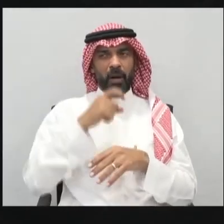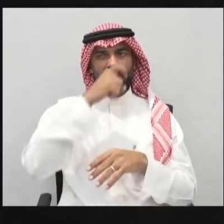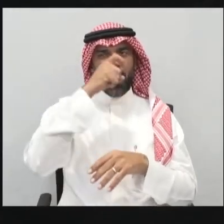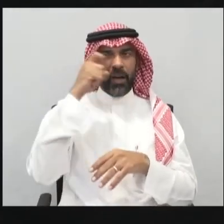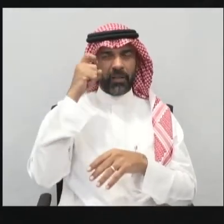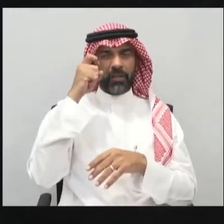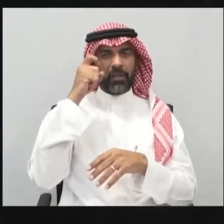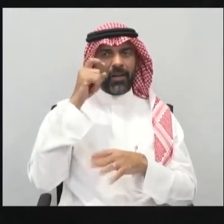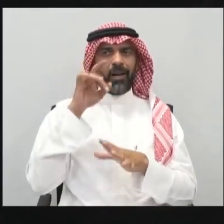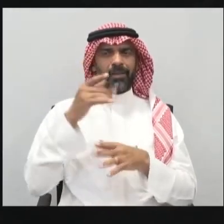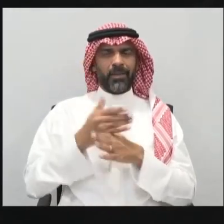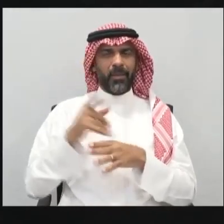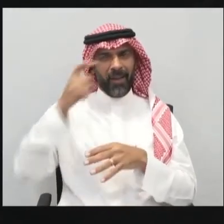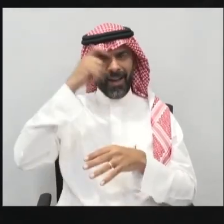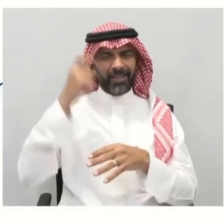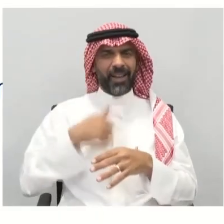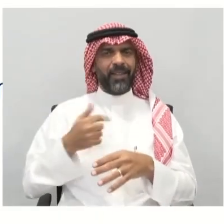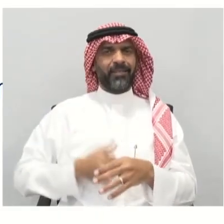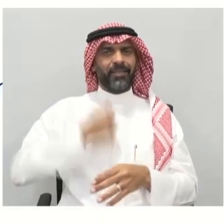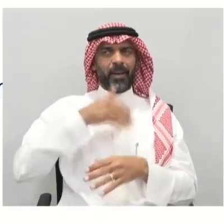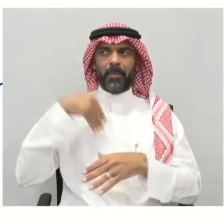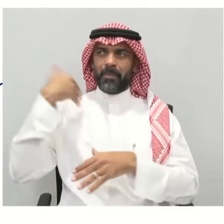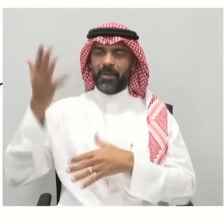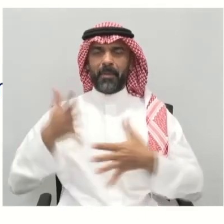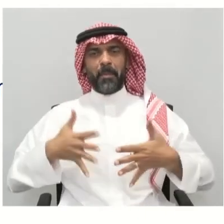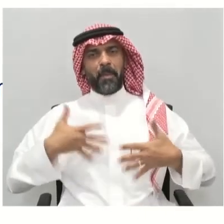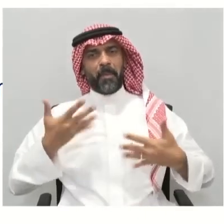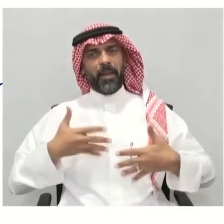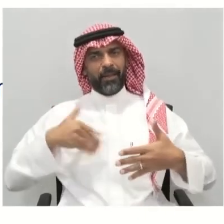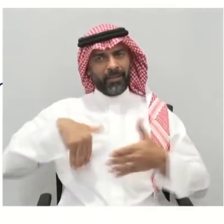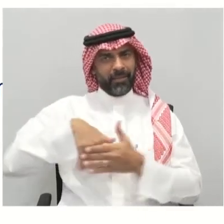Yes, you can go out and play. So we can say, I